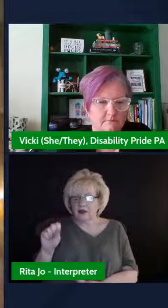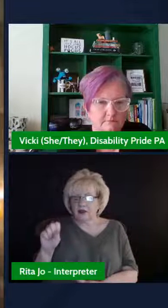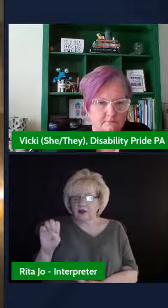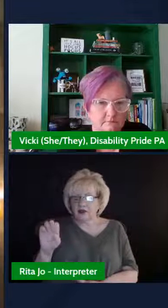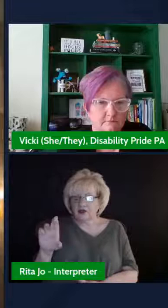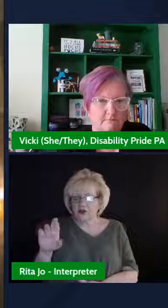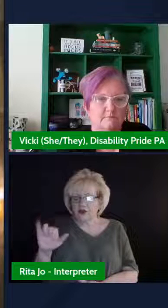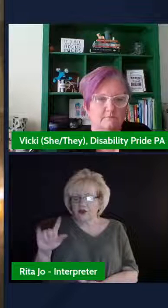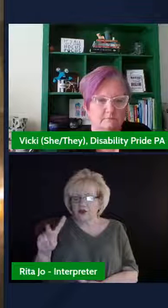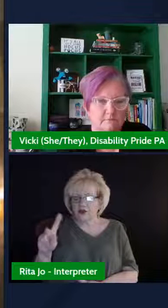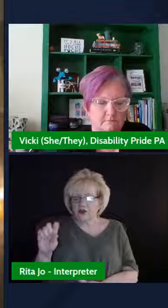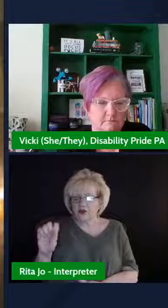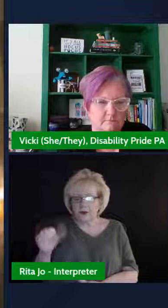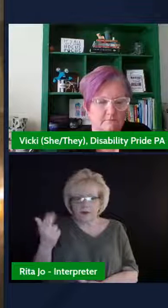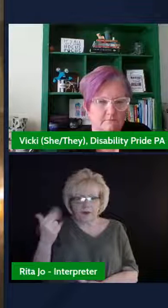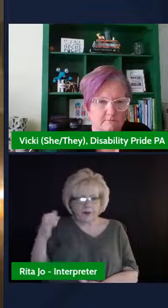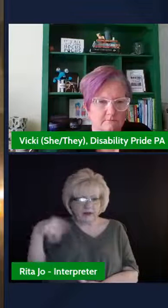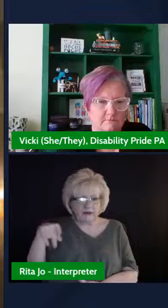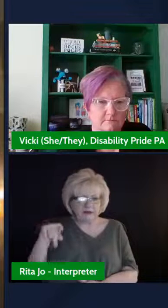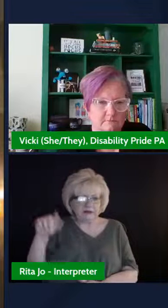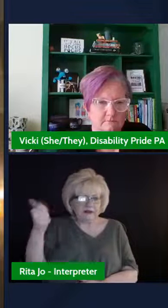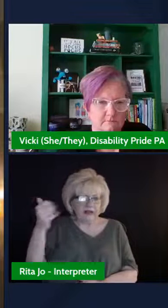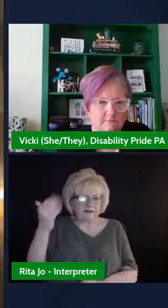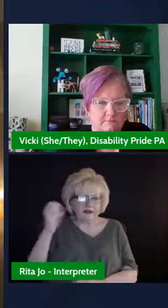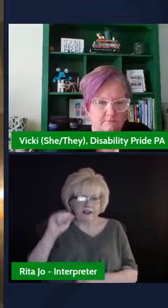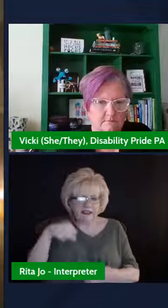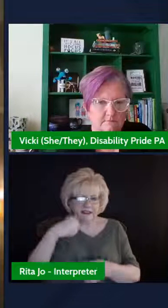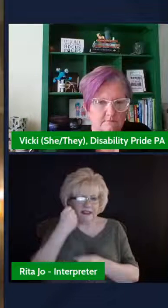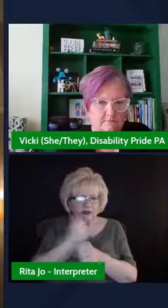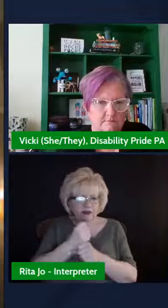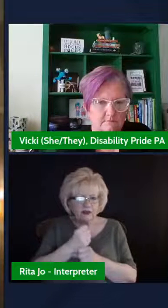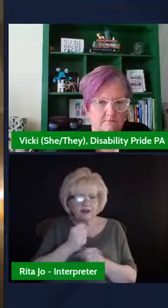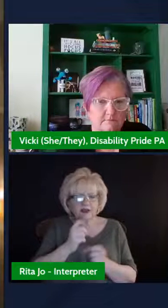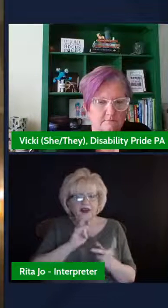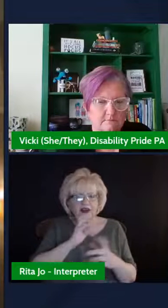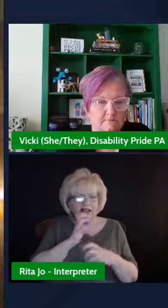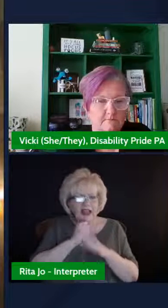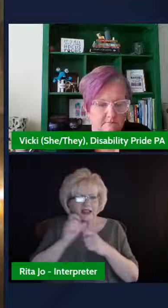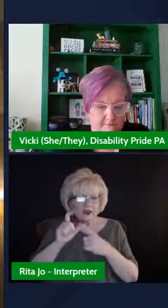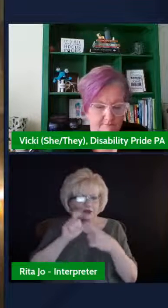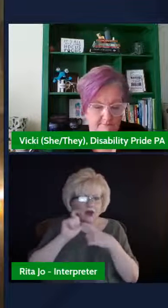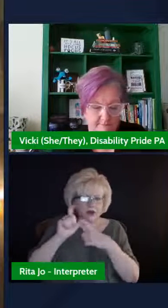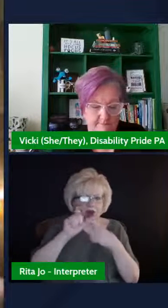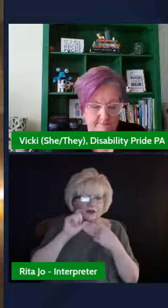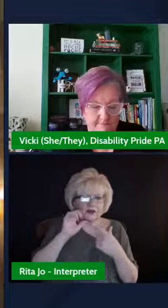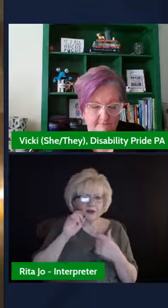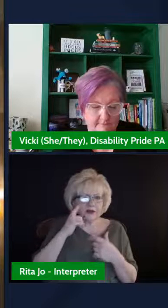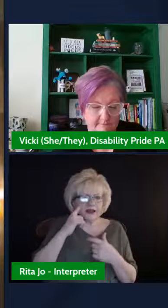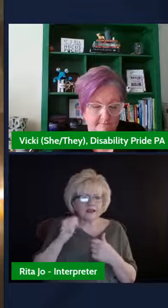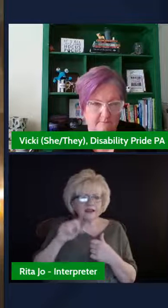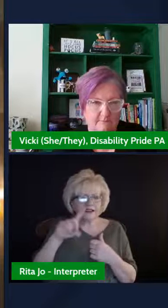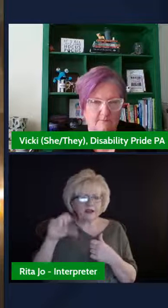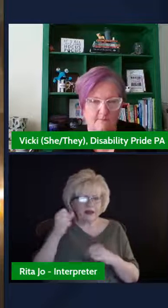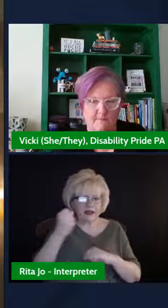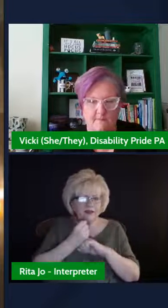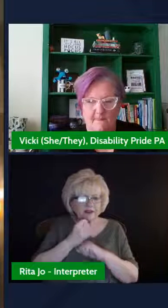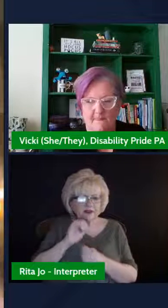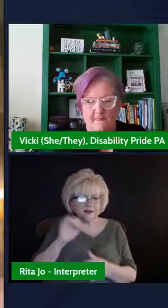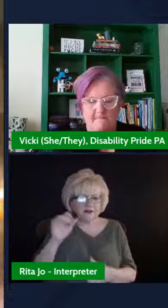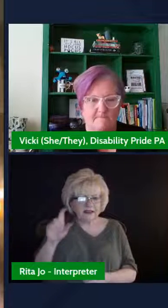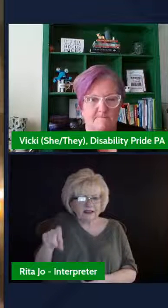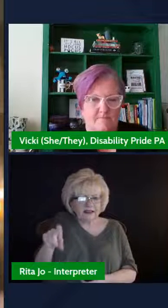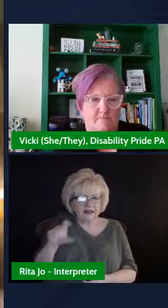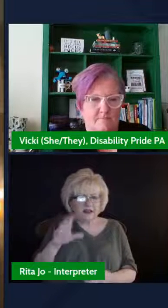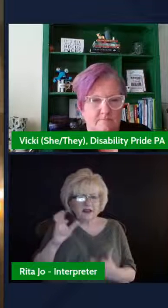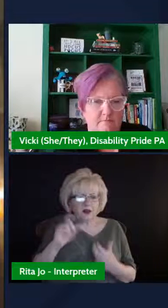getting the runaround when it's disability advocacy that's needed because um, they like